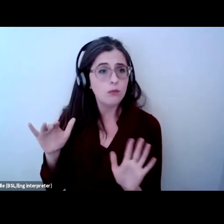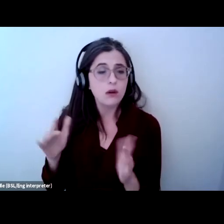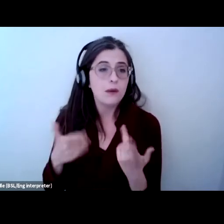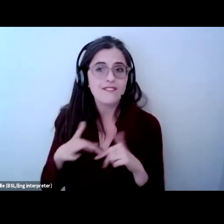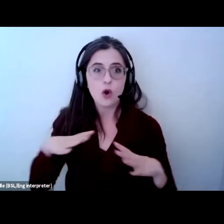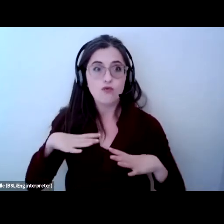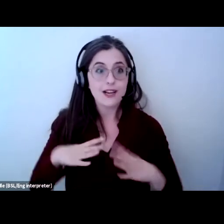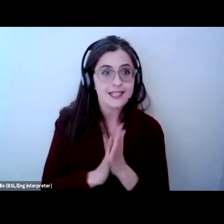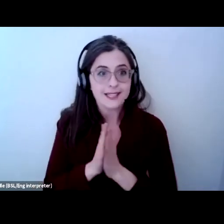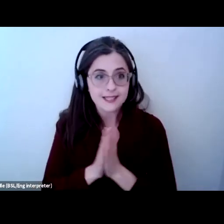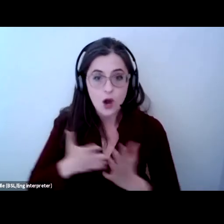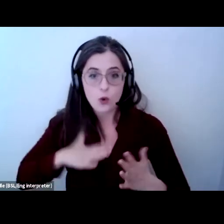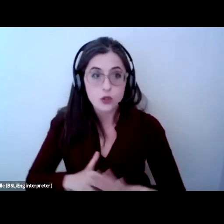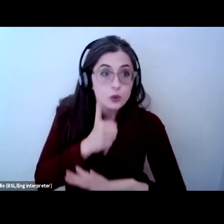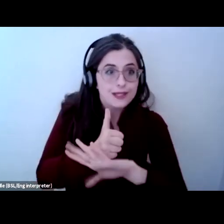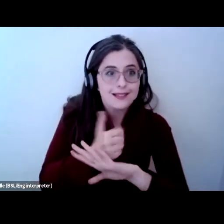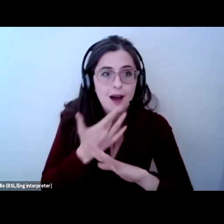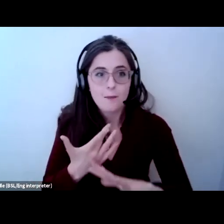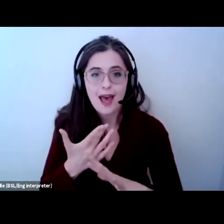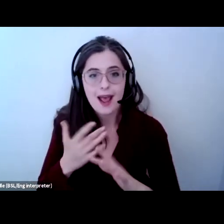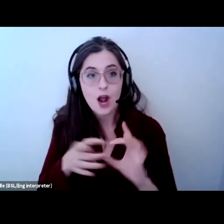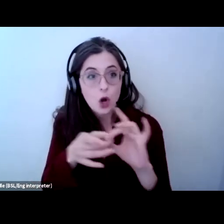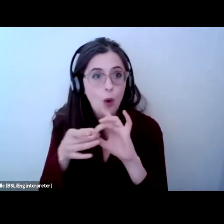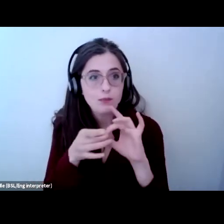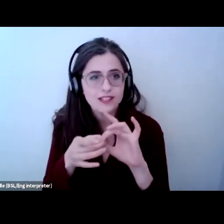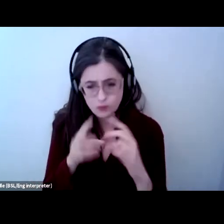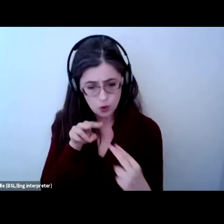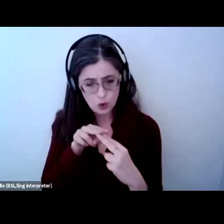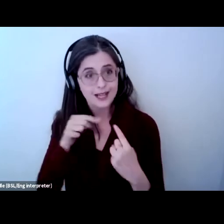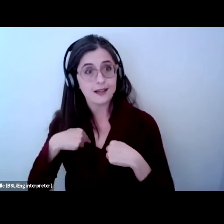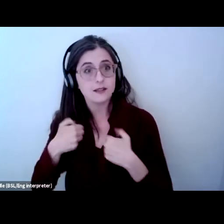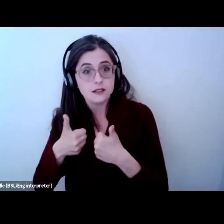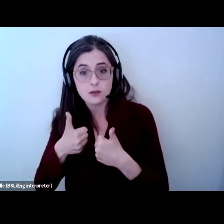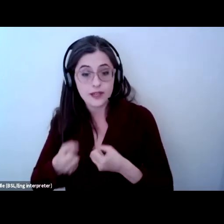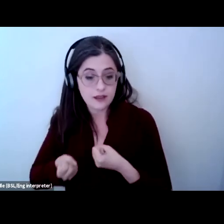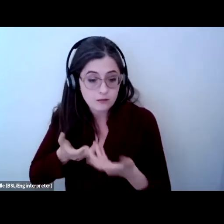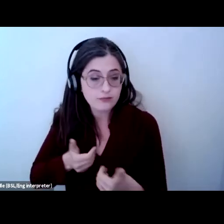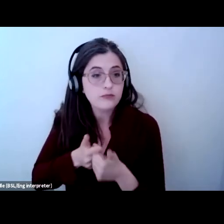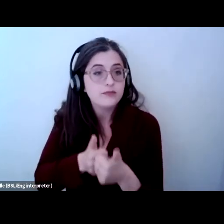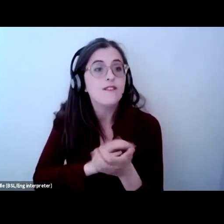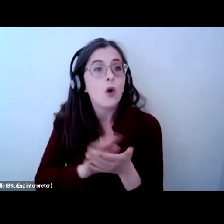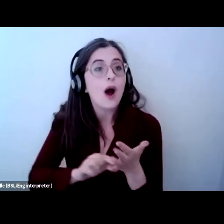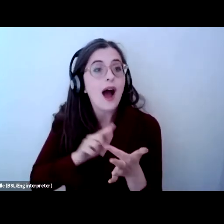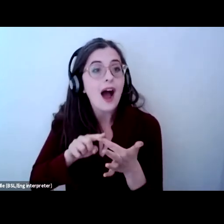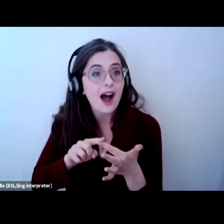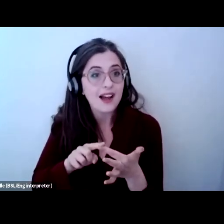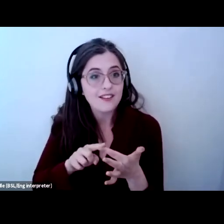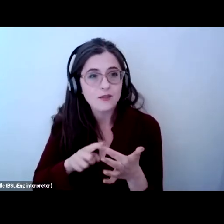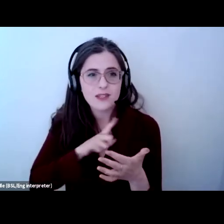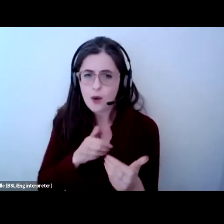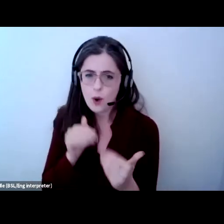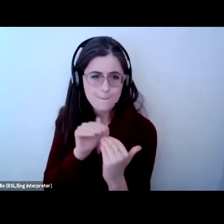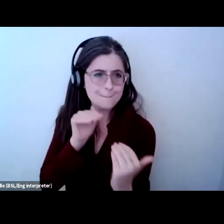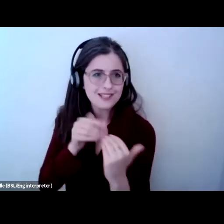ready to set up, do get in touch and find out about that program, because it can be really tailored to your